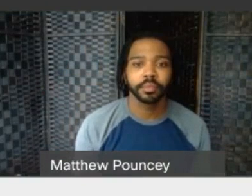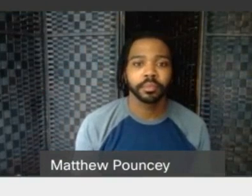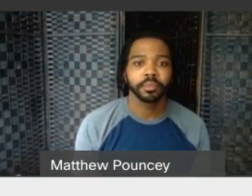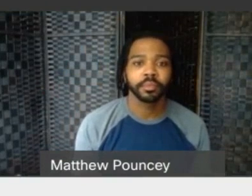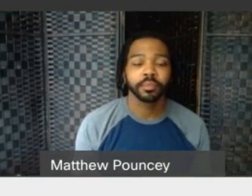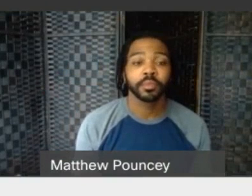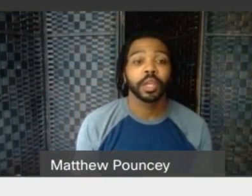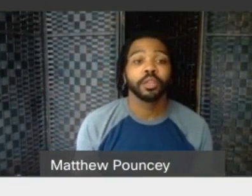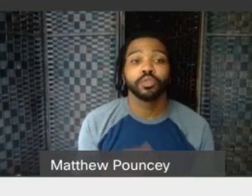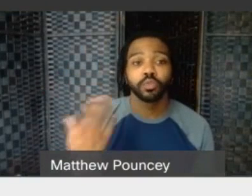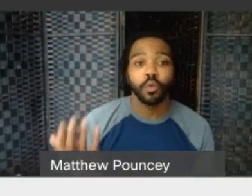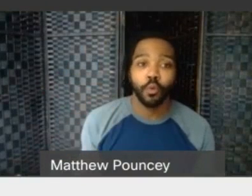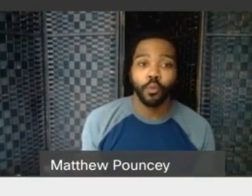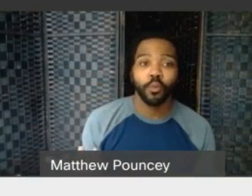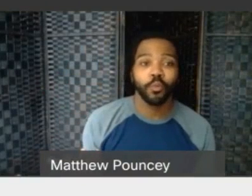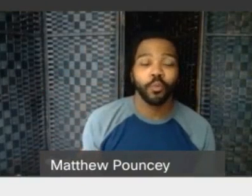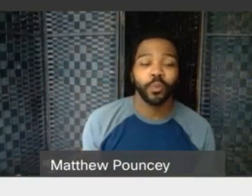So we have